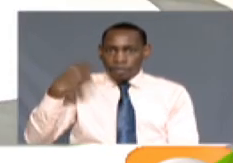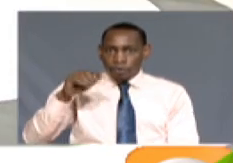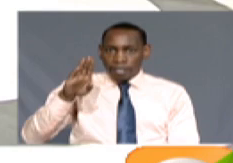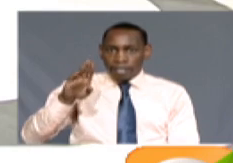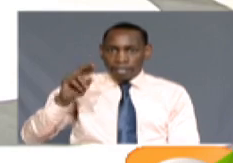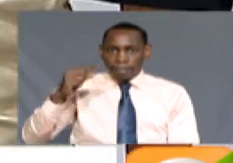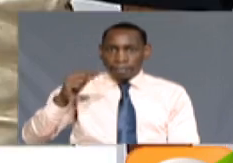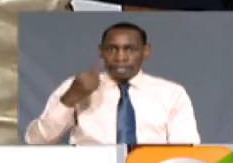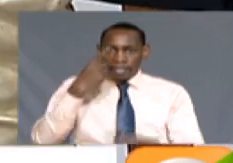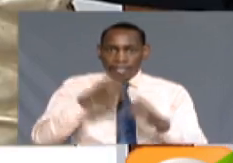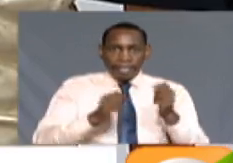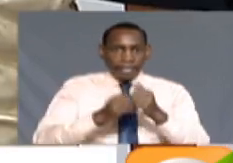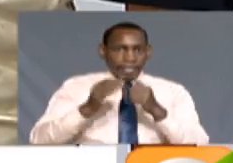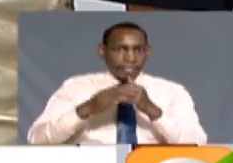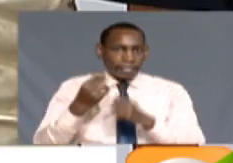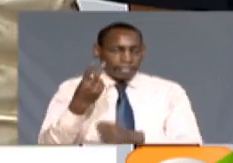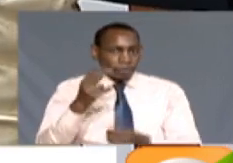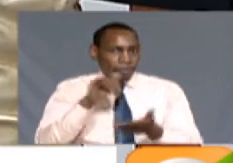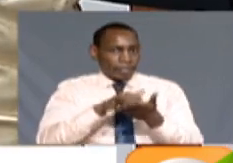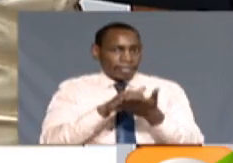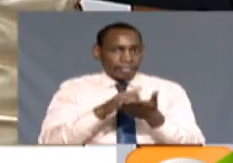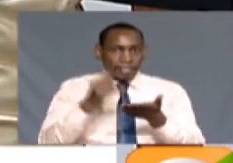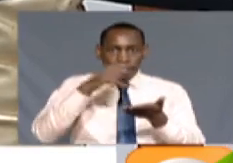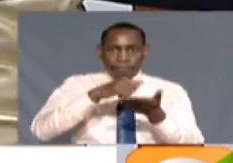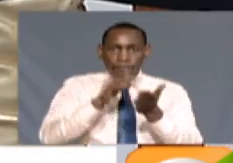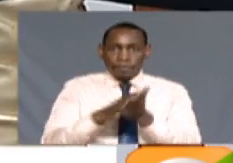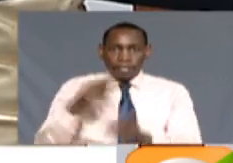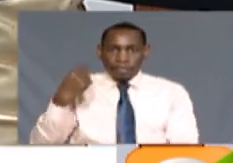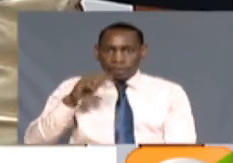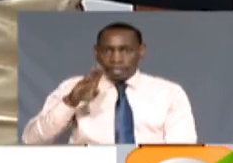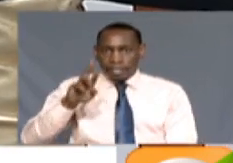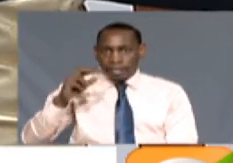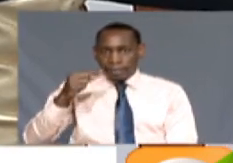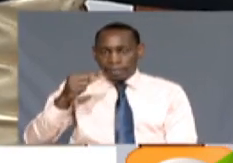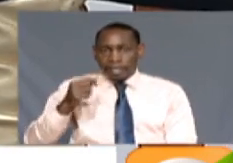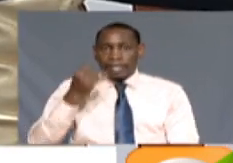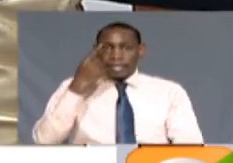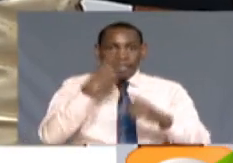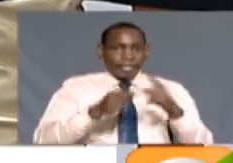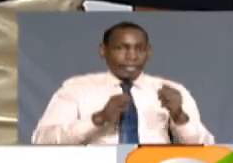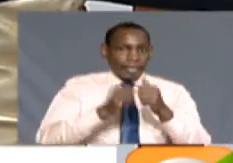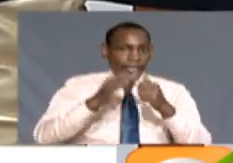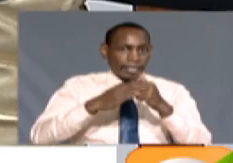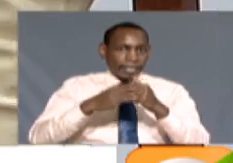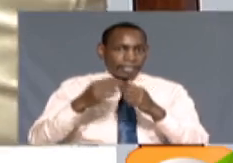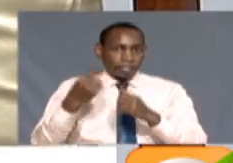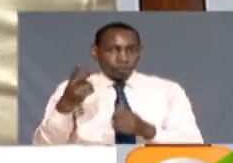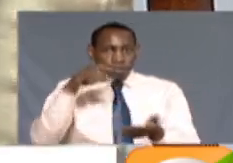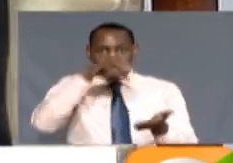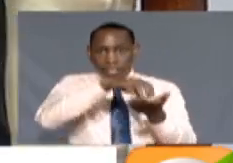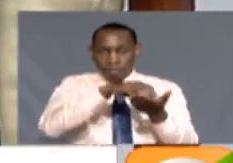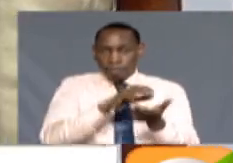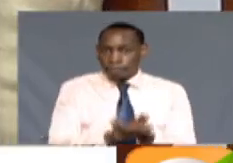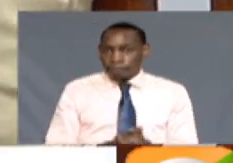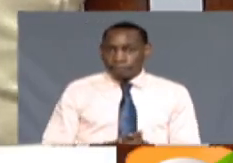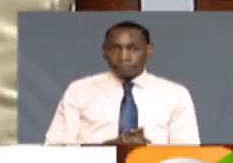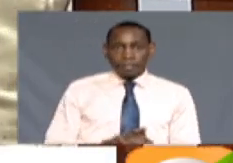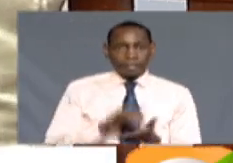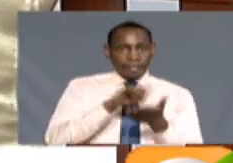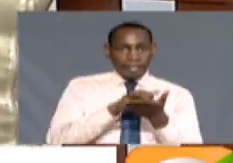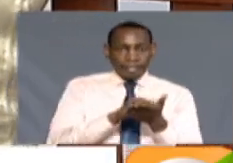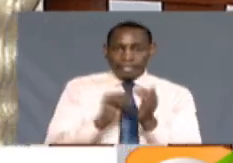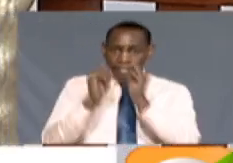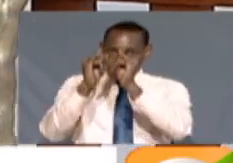1992, if you can remember, that is when we were involved in Goldenberg, 1992, scandal. Yes, I remember. That is when new